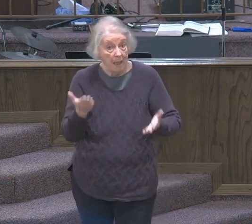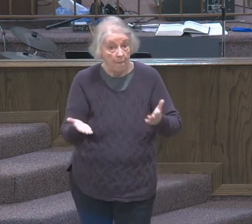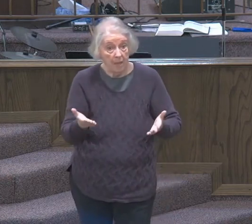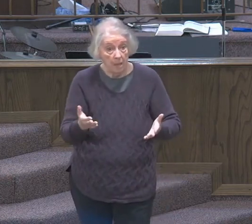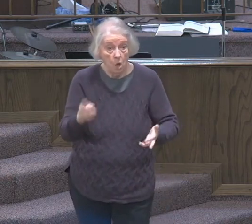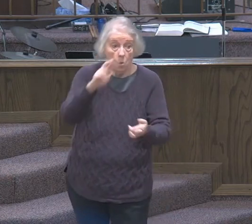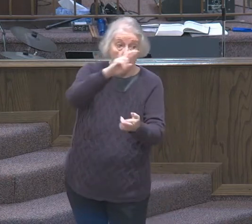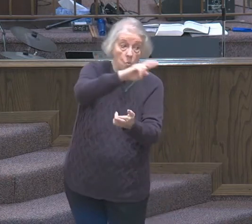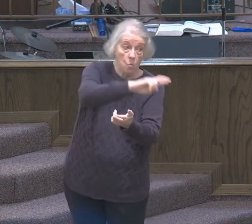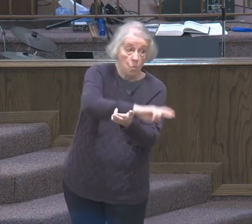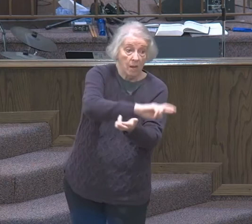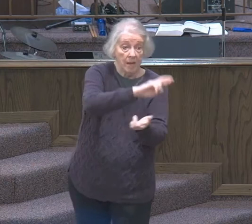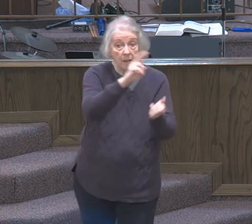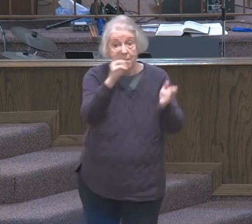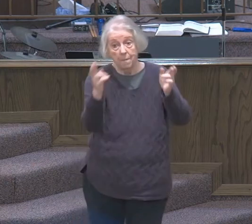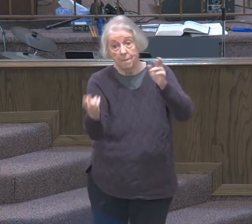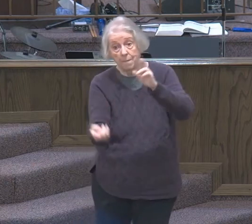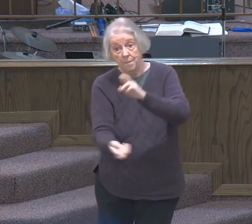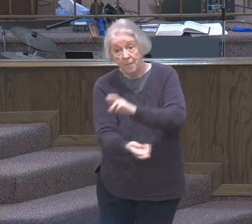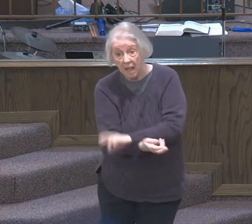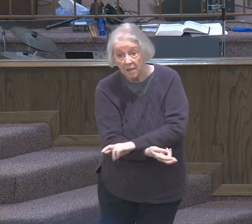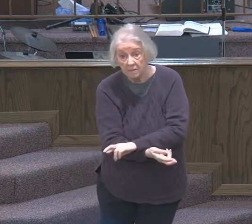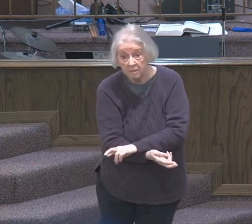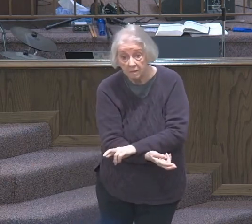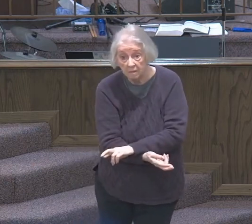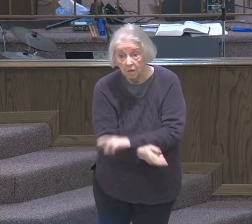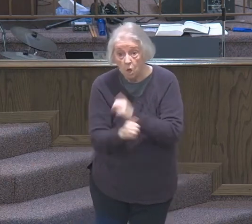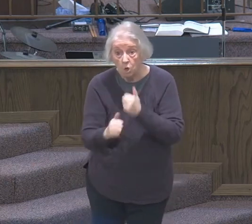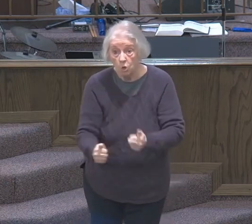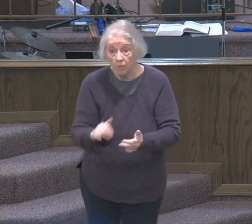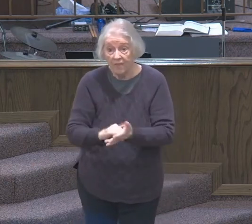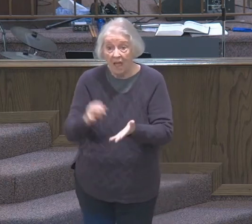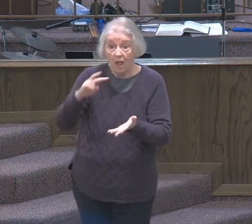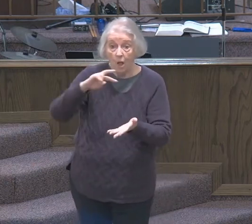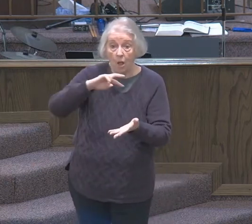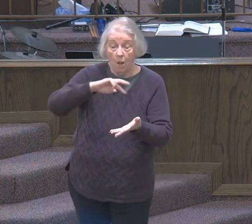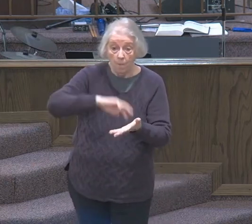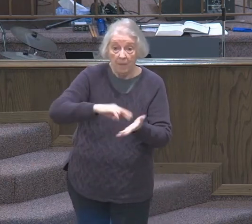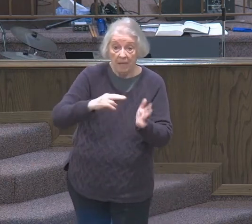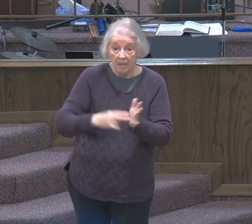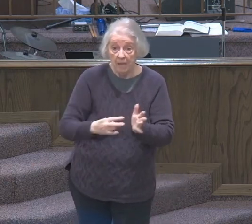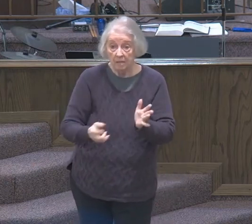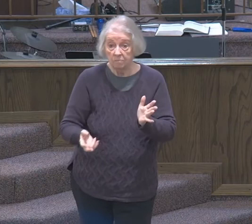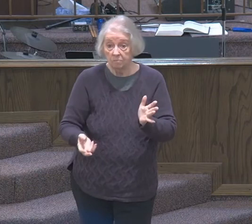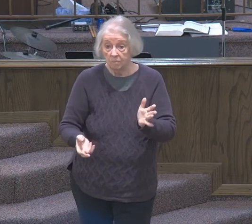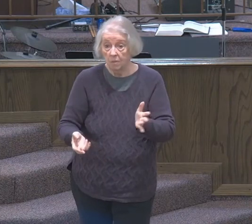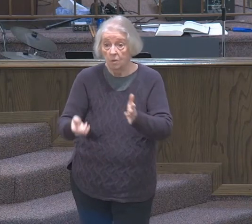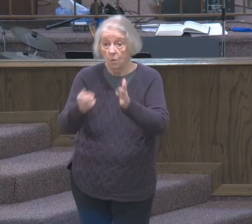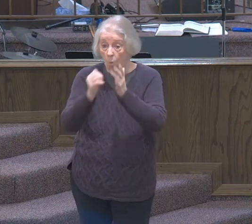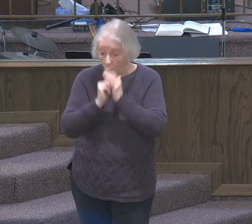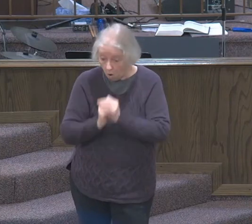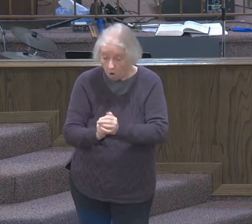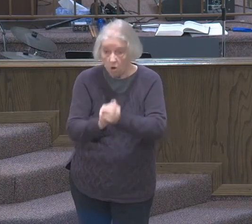a part of or described as worship? In Isaiah chapter 6 and verse